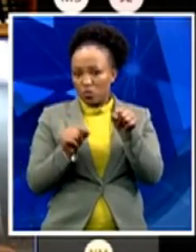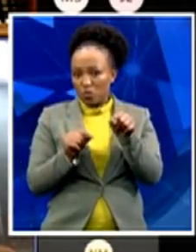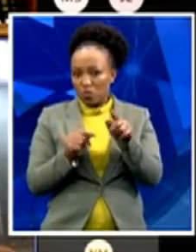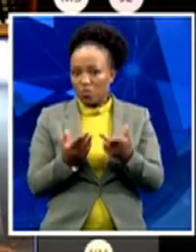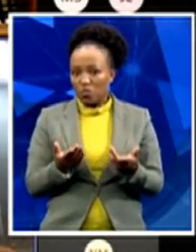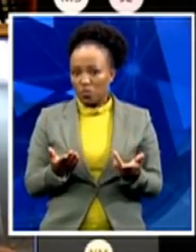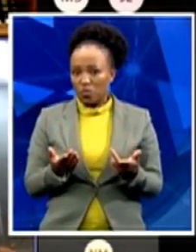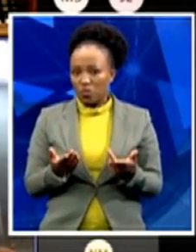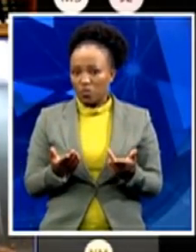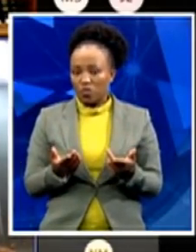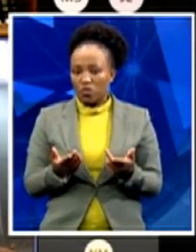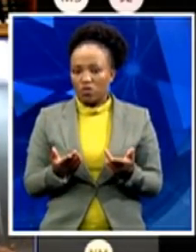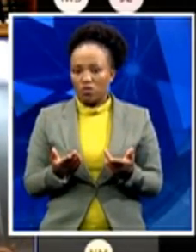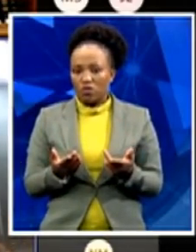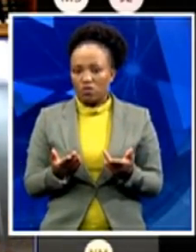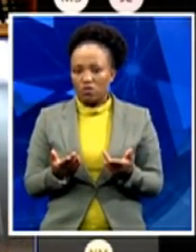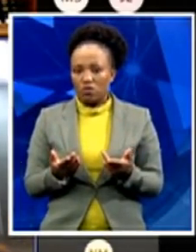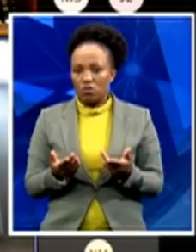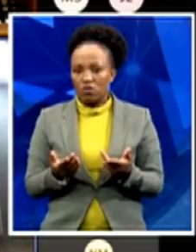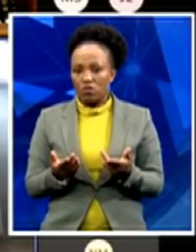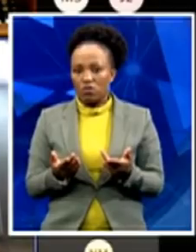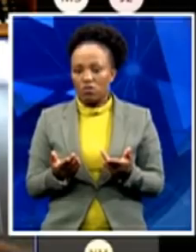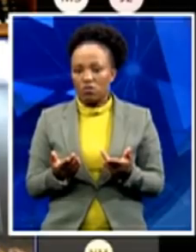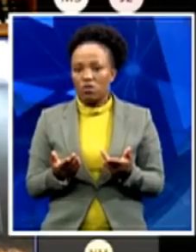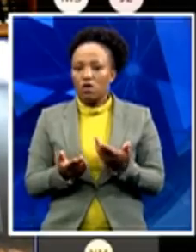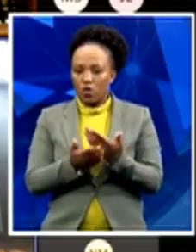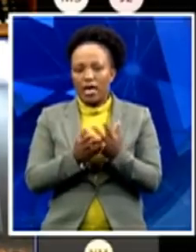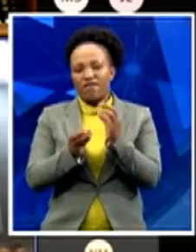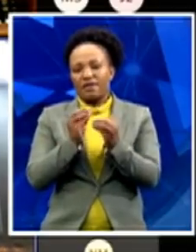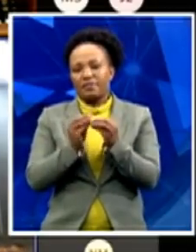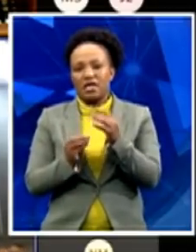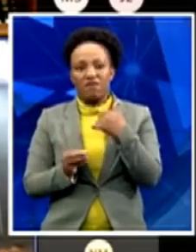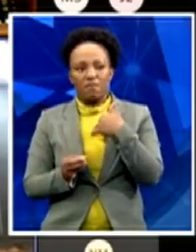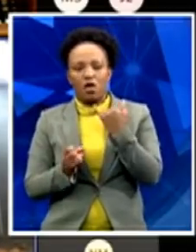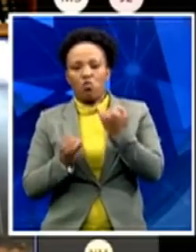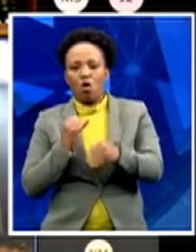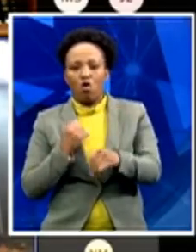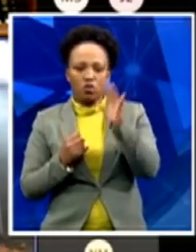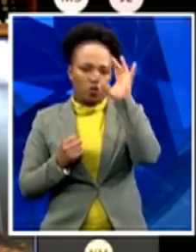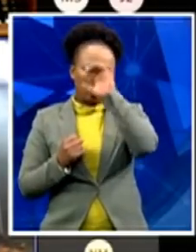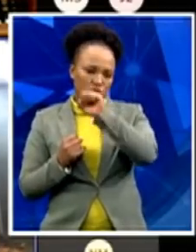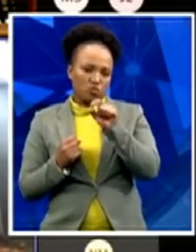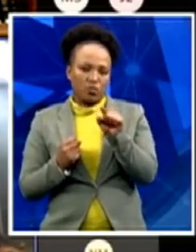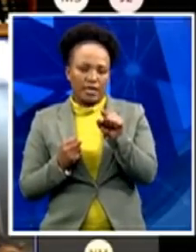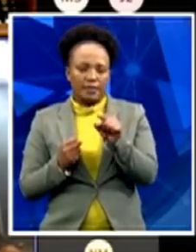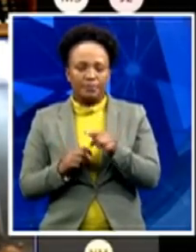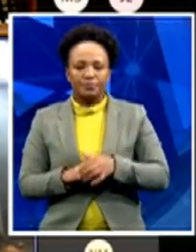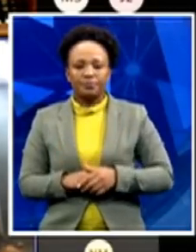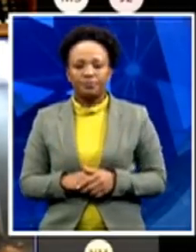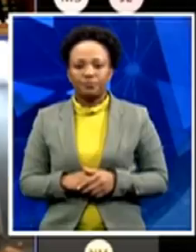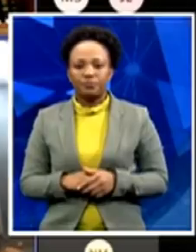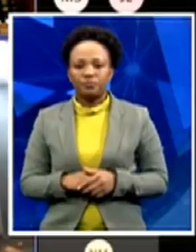assumption, then we will, in terms of signposting, we will then deal with those